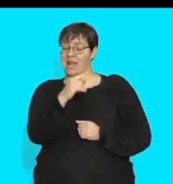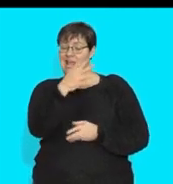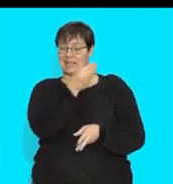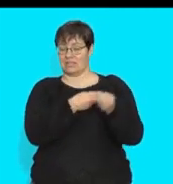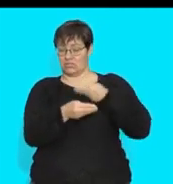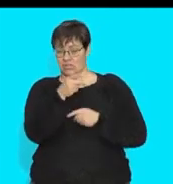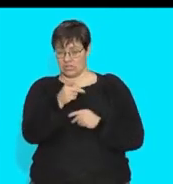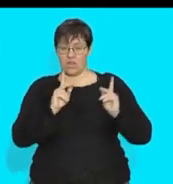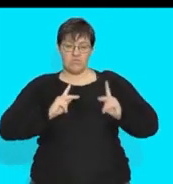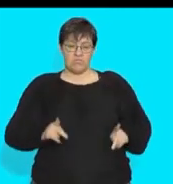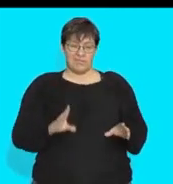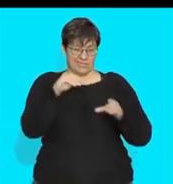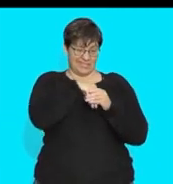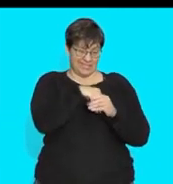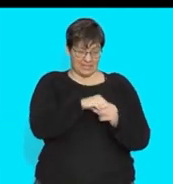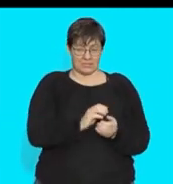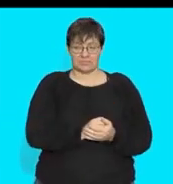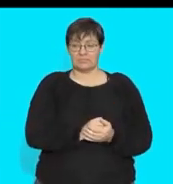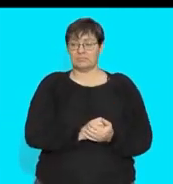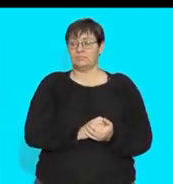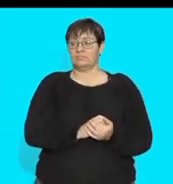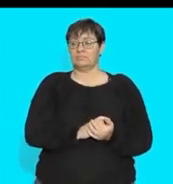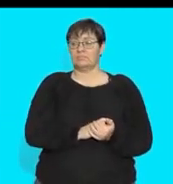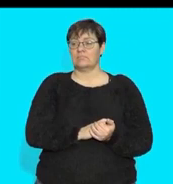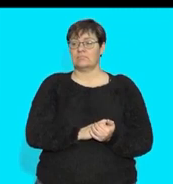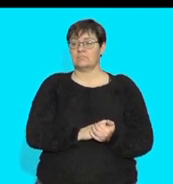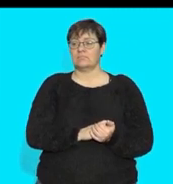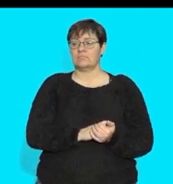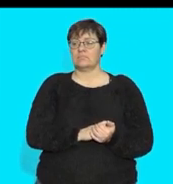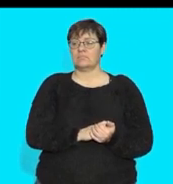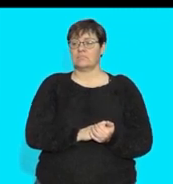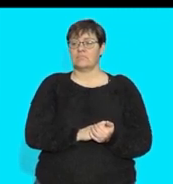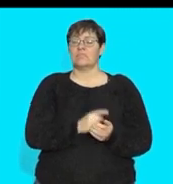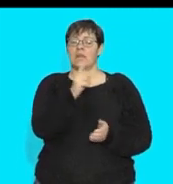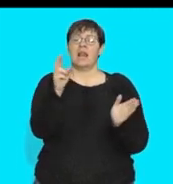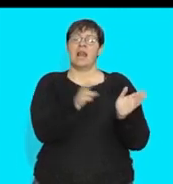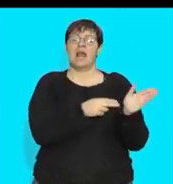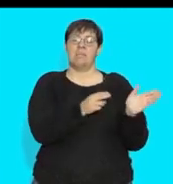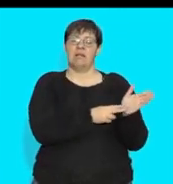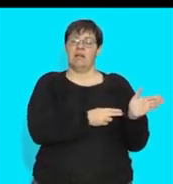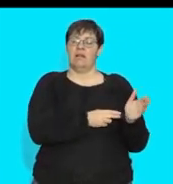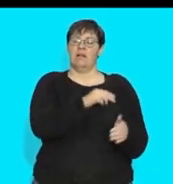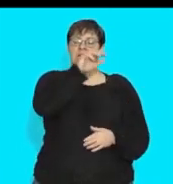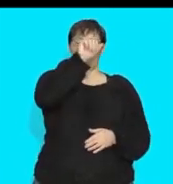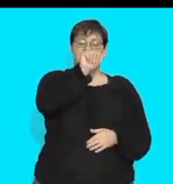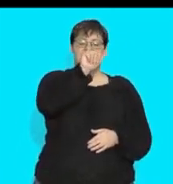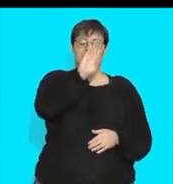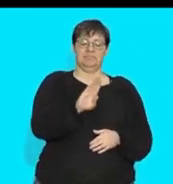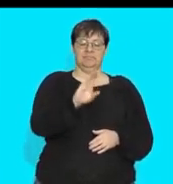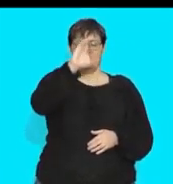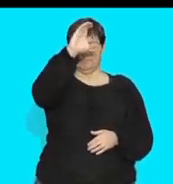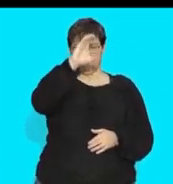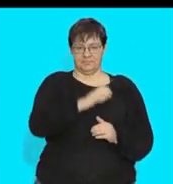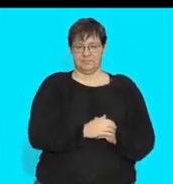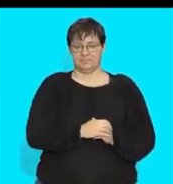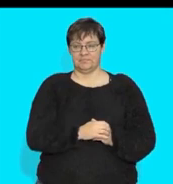at something in the human gaseous exchange system. Okay, the first one, label structures A,